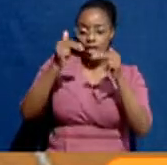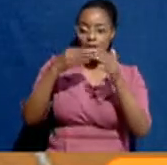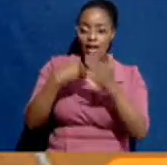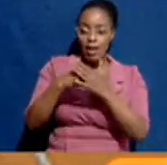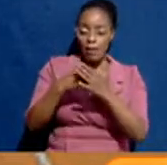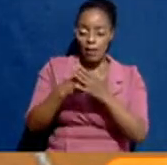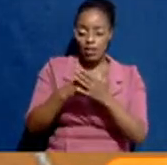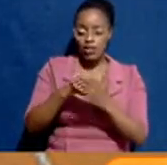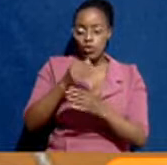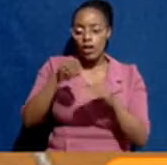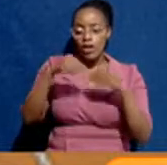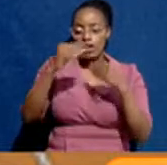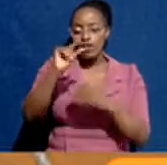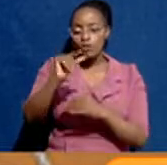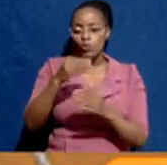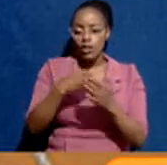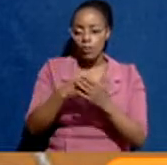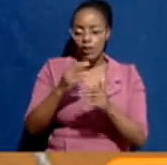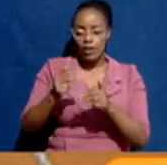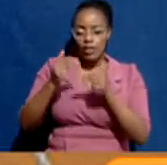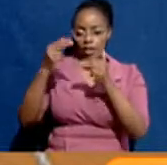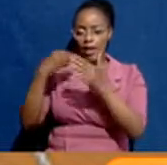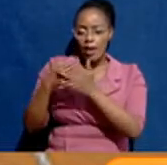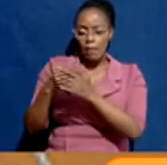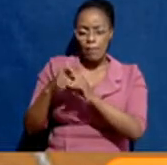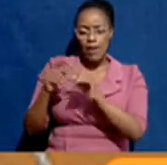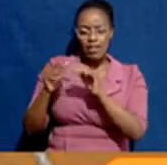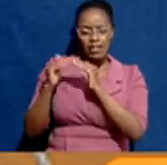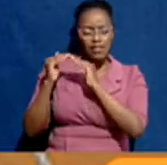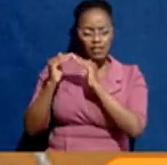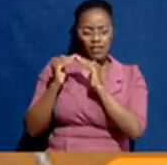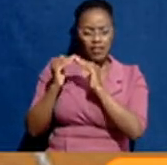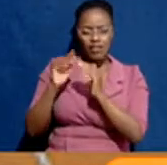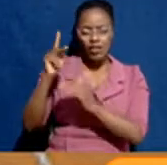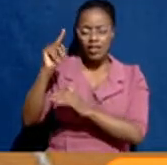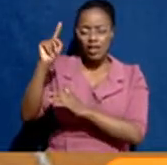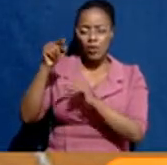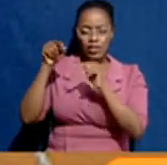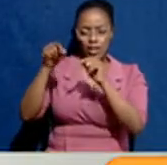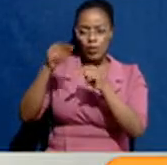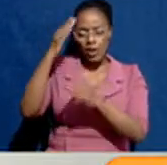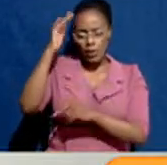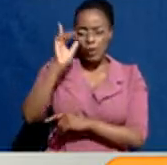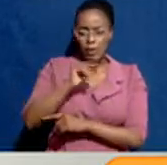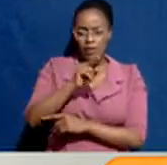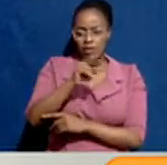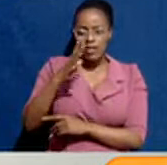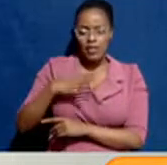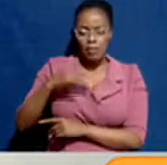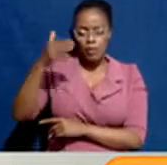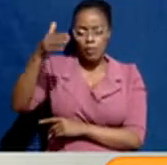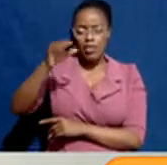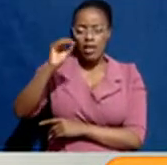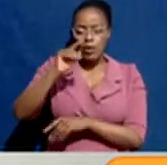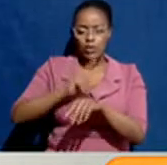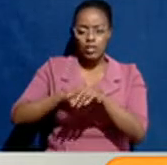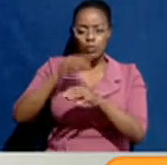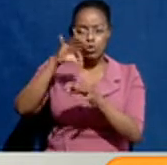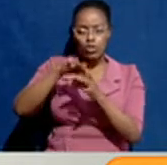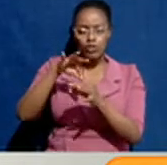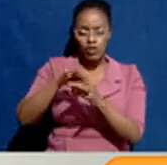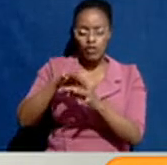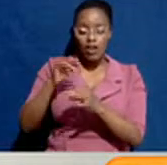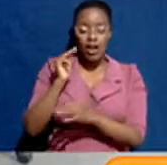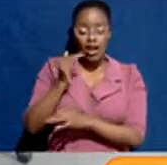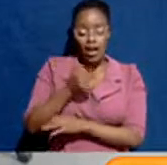given low amount and a high amount. But is it fair to blame it on the Kenya Kwanza side? We are aware some of you are not even there to vote. No,